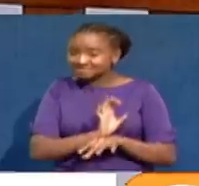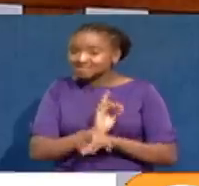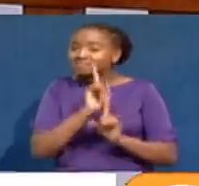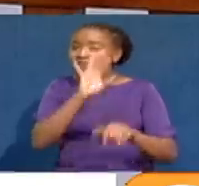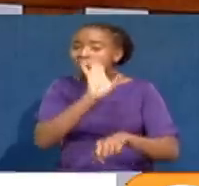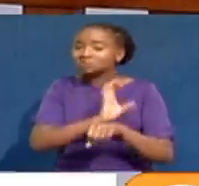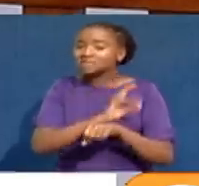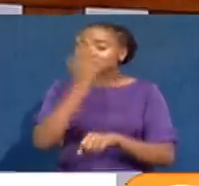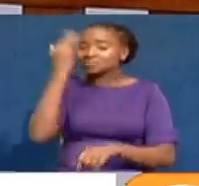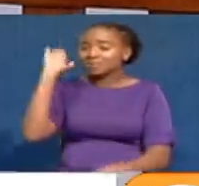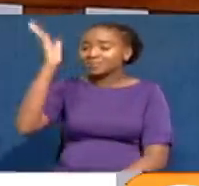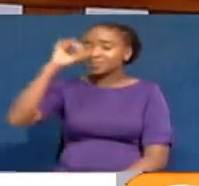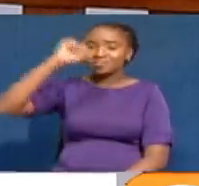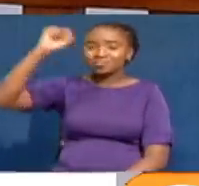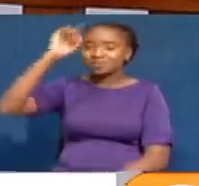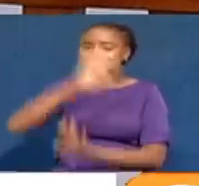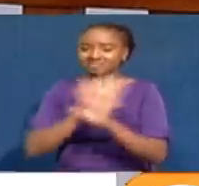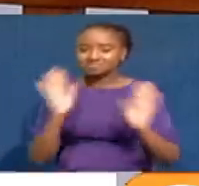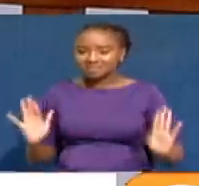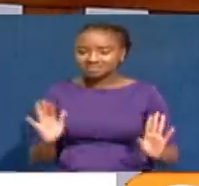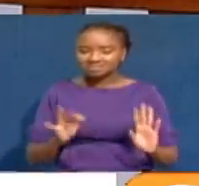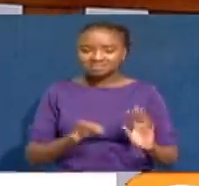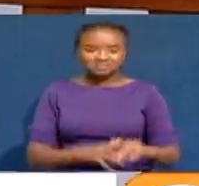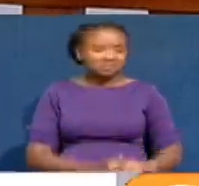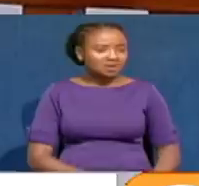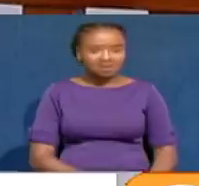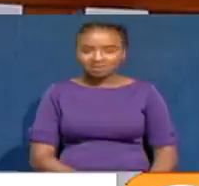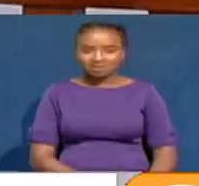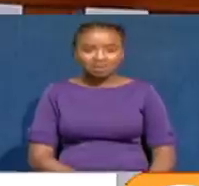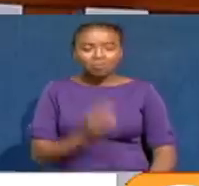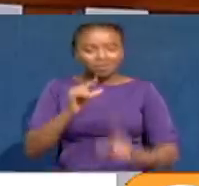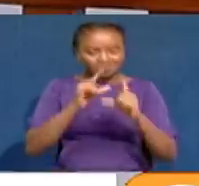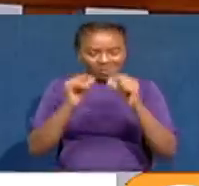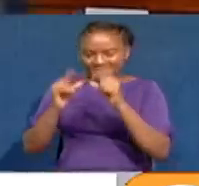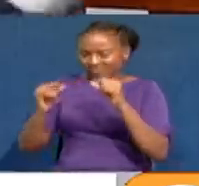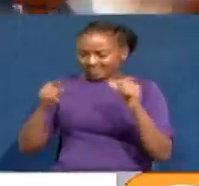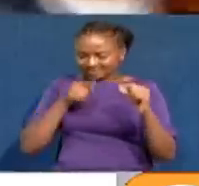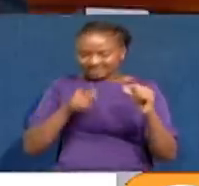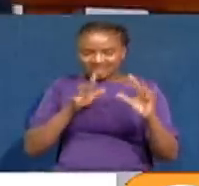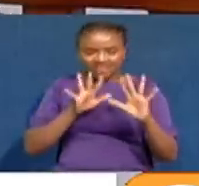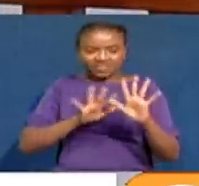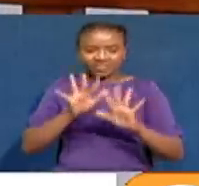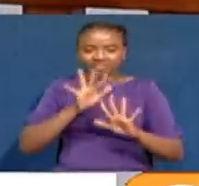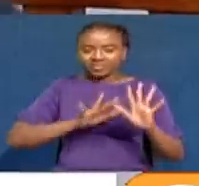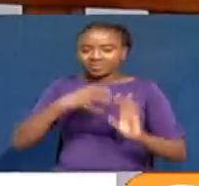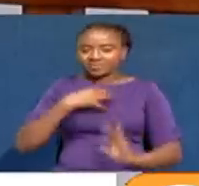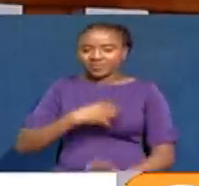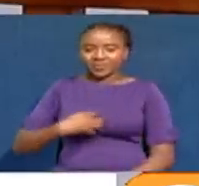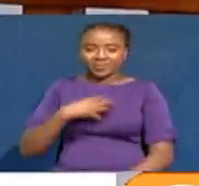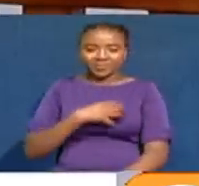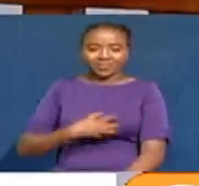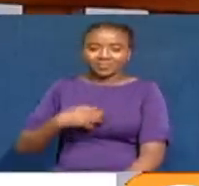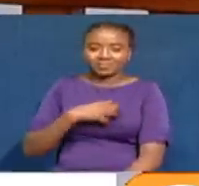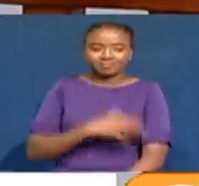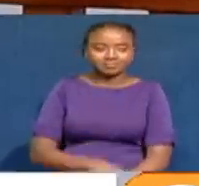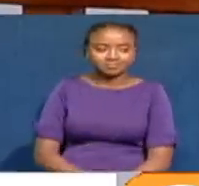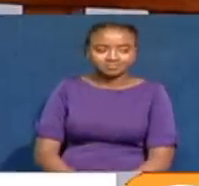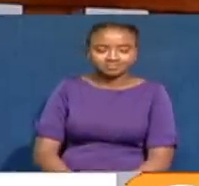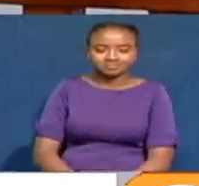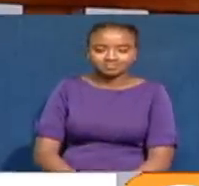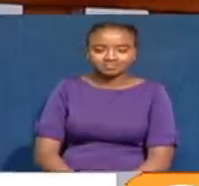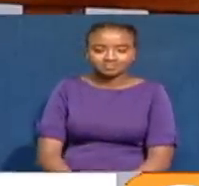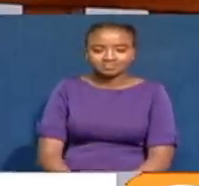pray in a church, but beyond there, they need prayers because of the kind of things they will say about you as a candidate or me as a candidate because